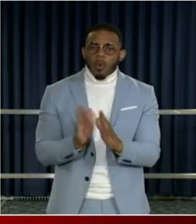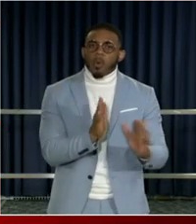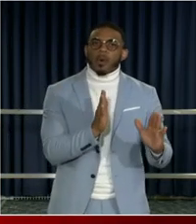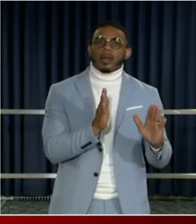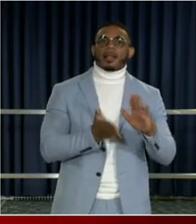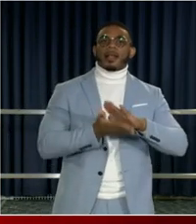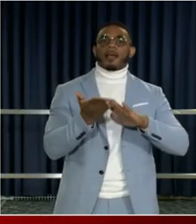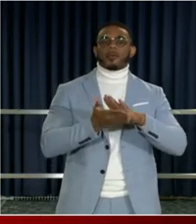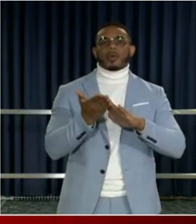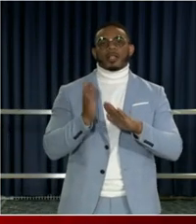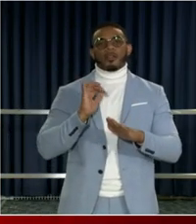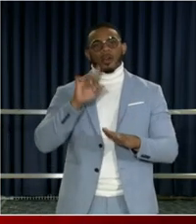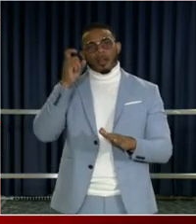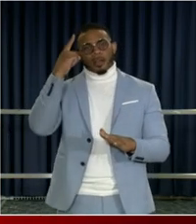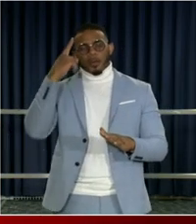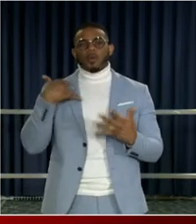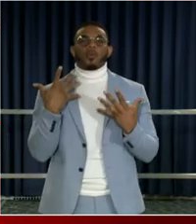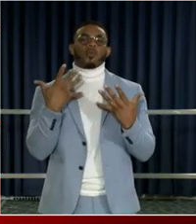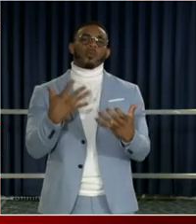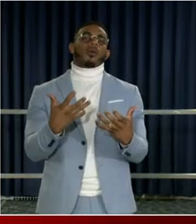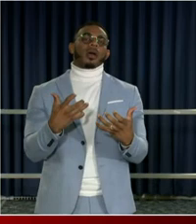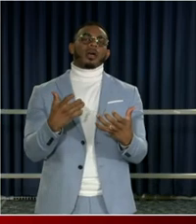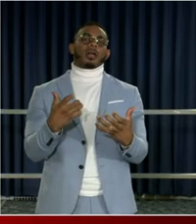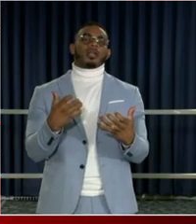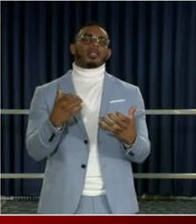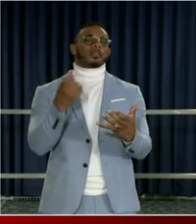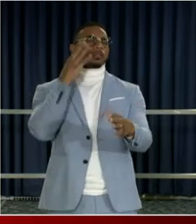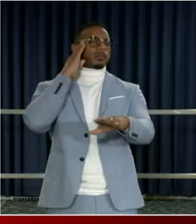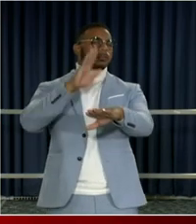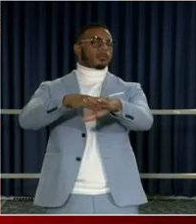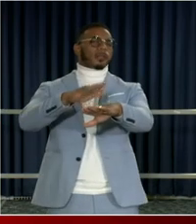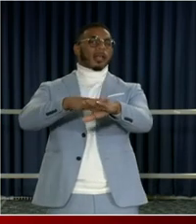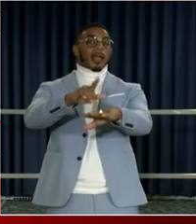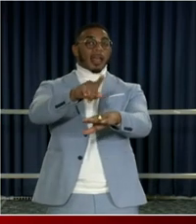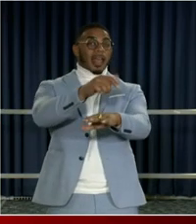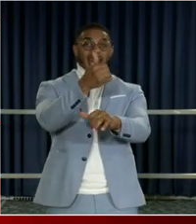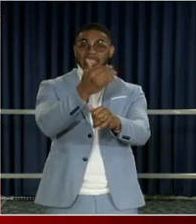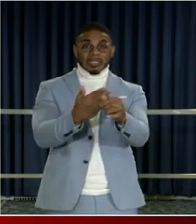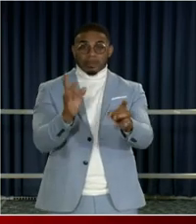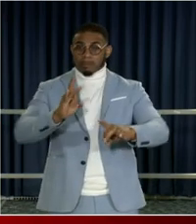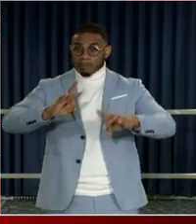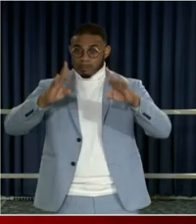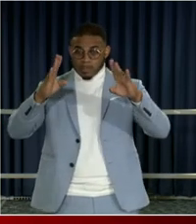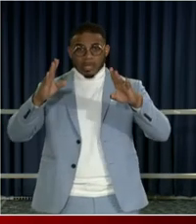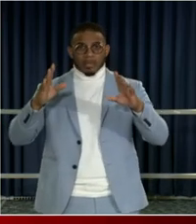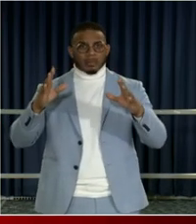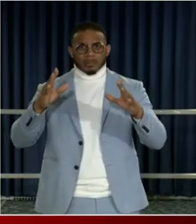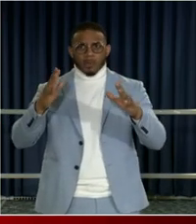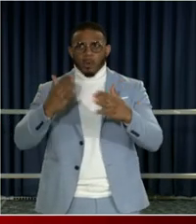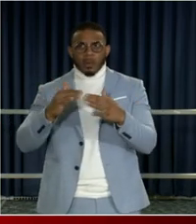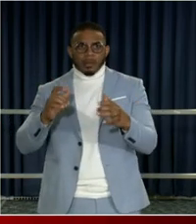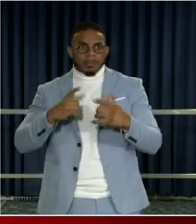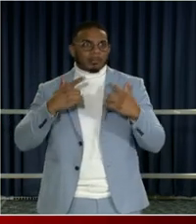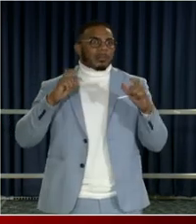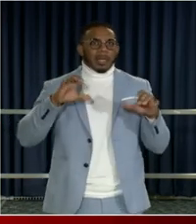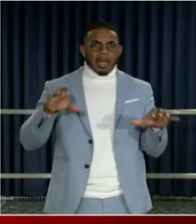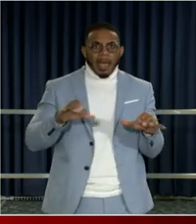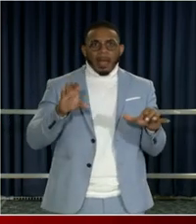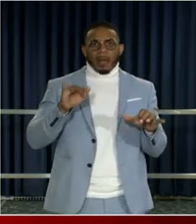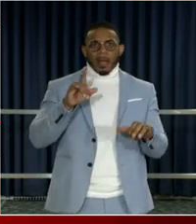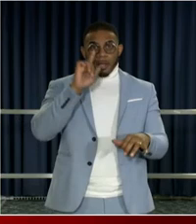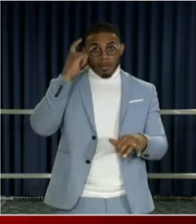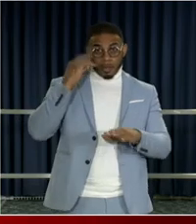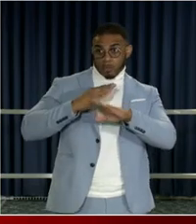organize the operations of our government, we want to put everybody on notice that some extraordinary act by the government that could restrict